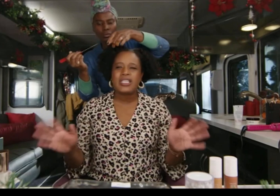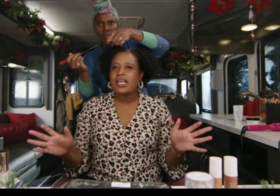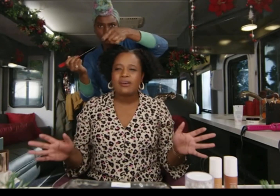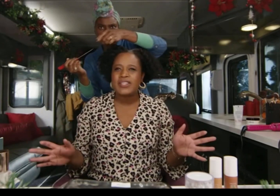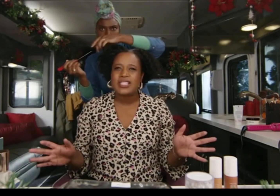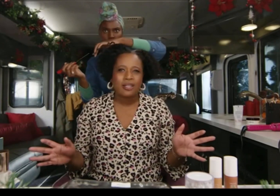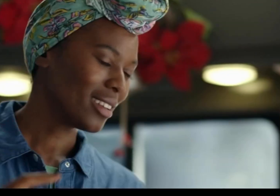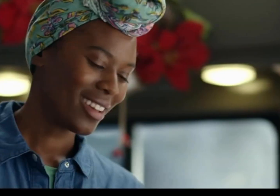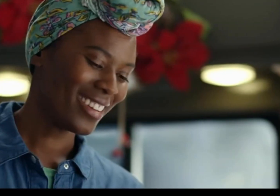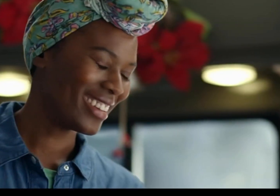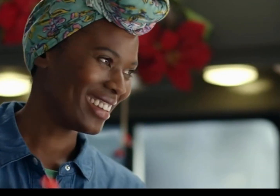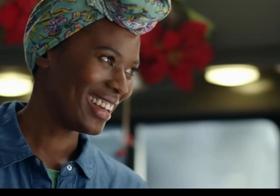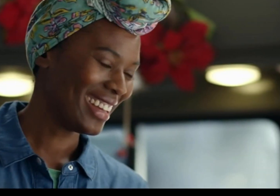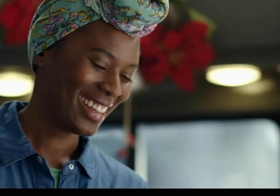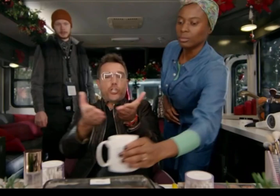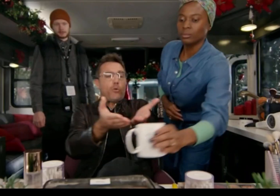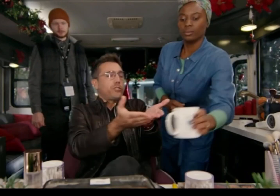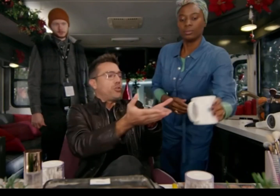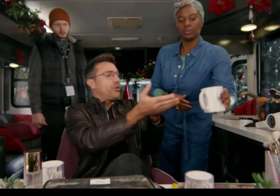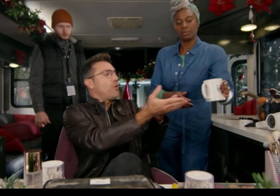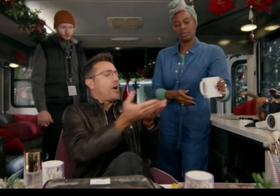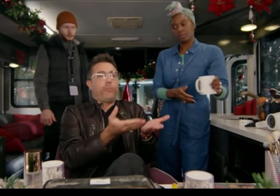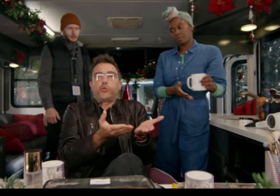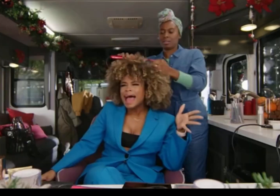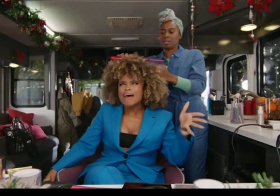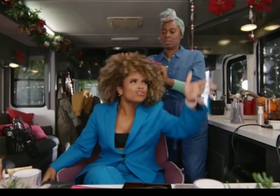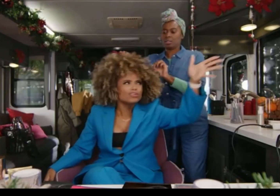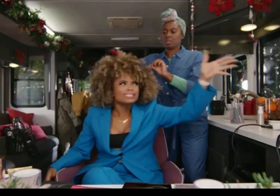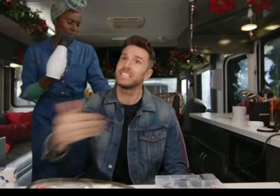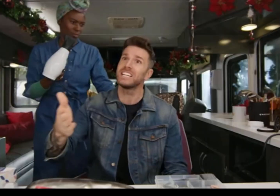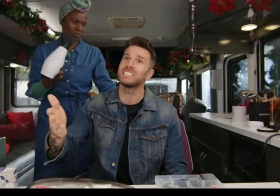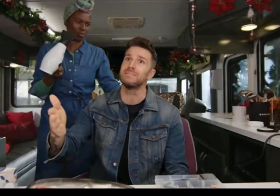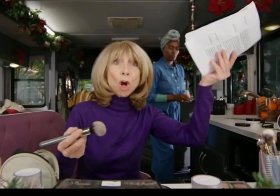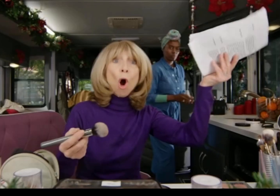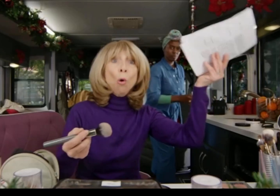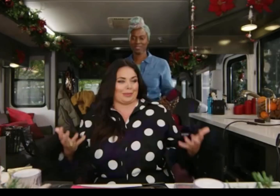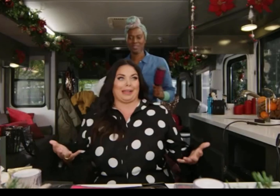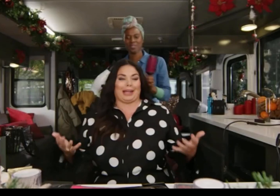I'm just sick of the sound of my own voice, you know? C'è questo non è un cappuccio, questa è una caglia.